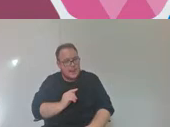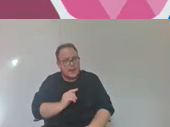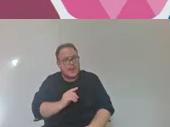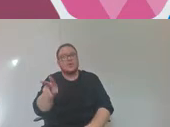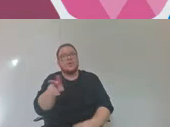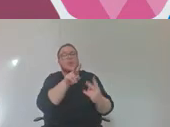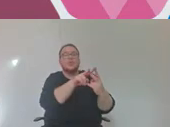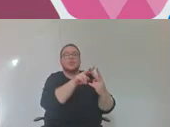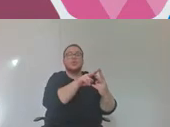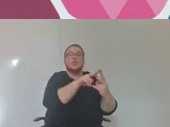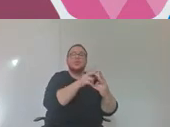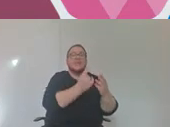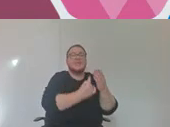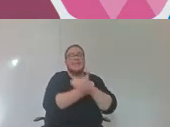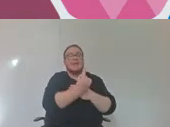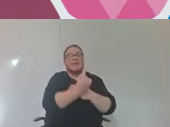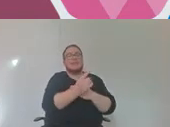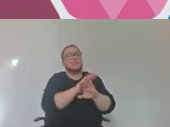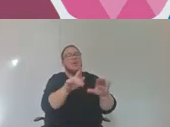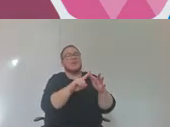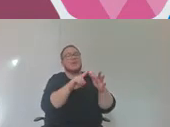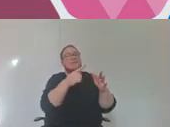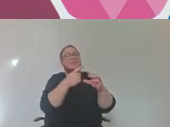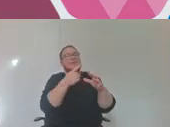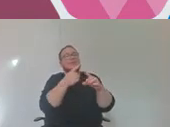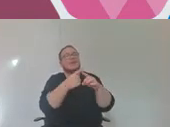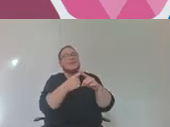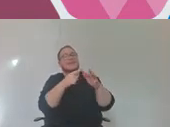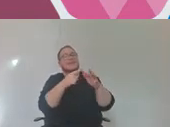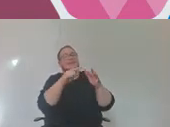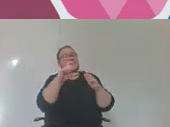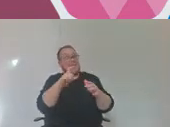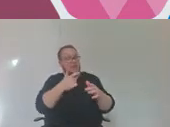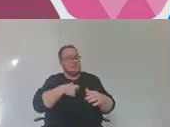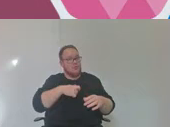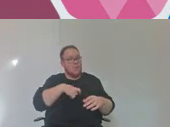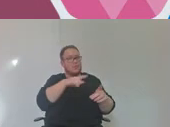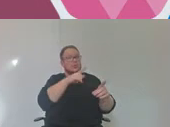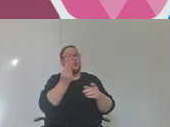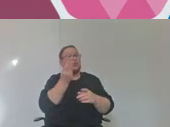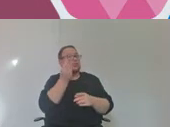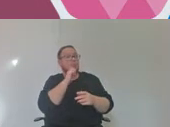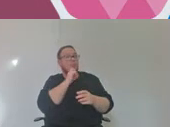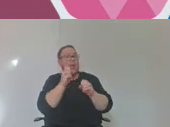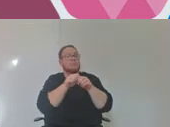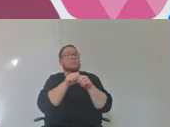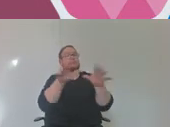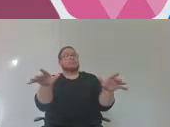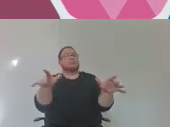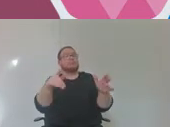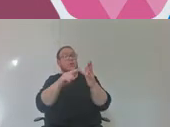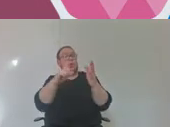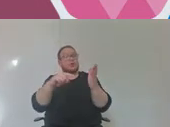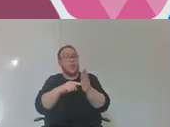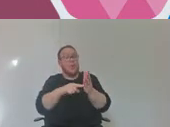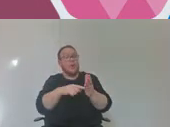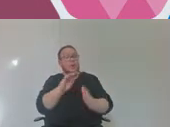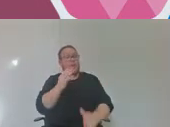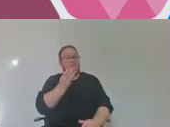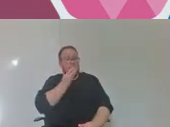independent non-exec roles are due to be advertised nationally on October the 4th. There's going to be a national advert for